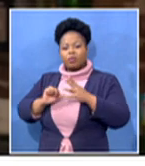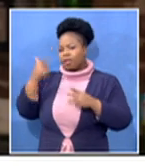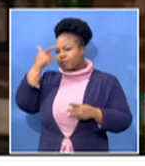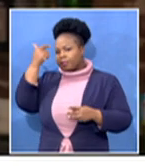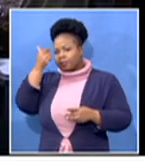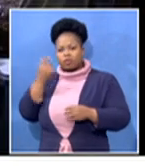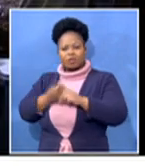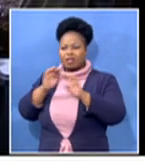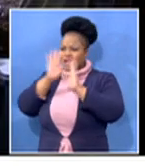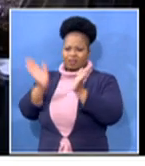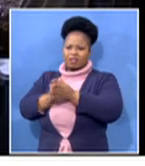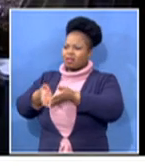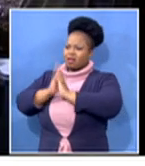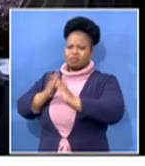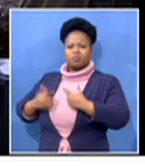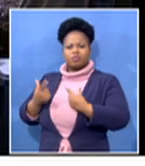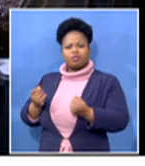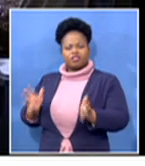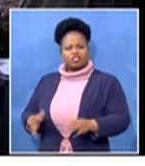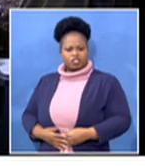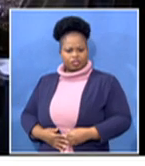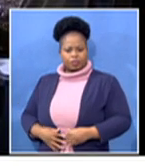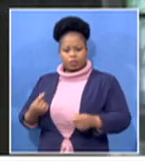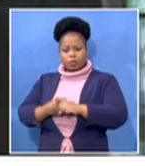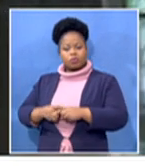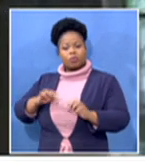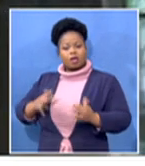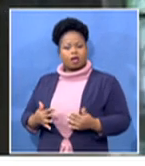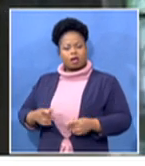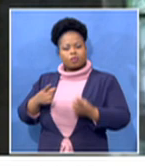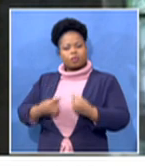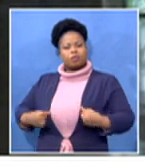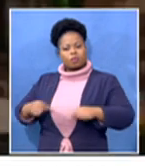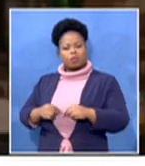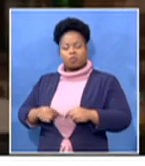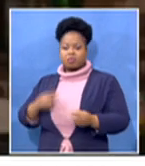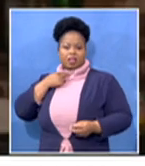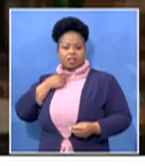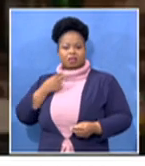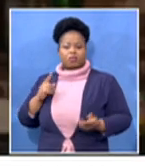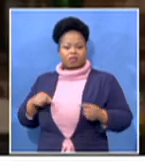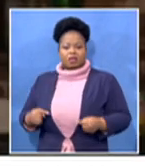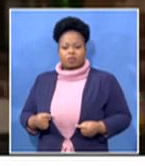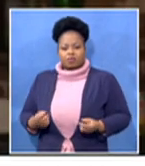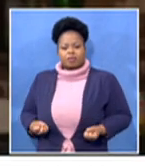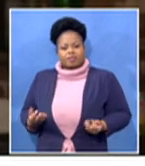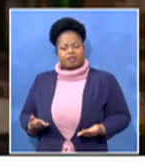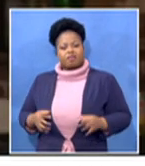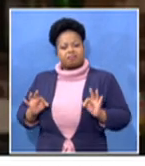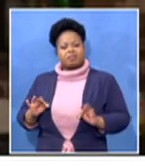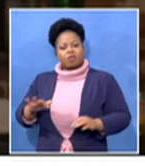We did everything that was asked. It's a tough conversation to have with everybody that you know, we won't be able to provide them with a place to work